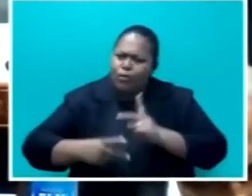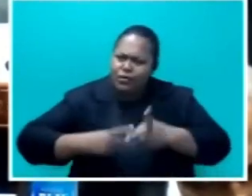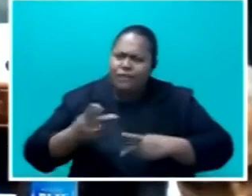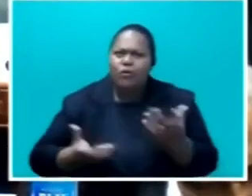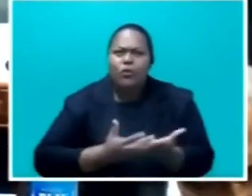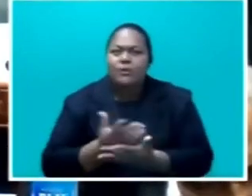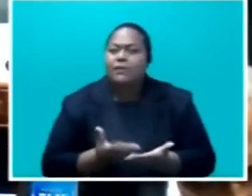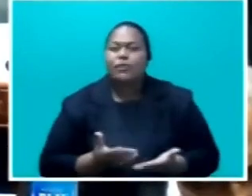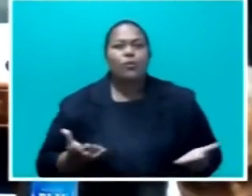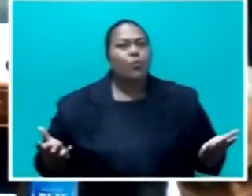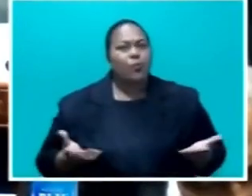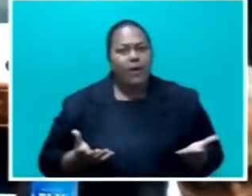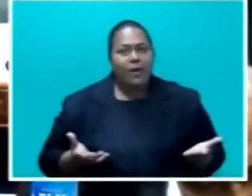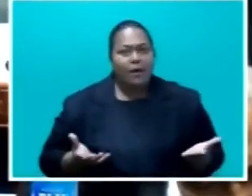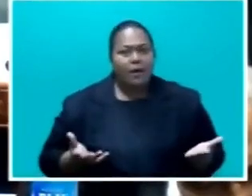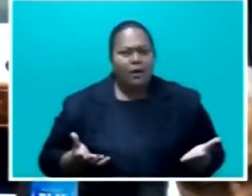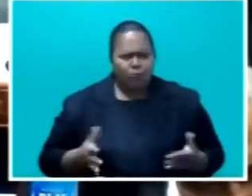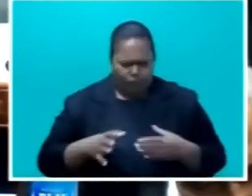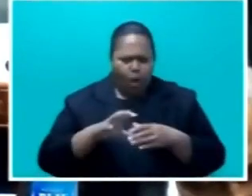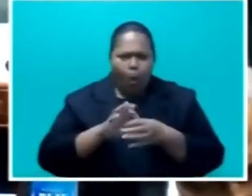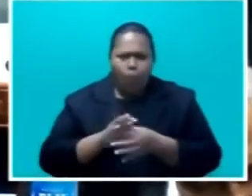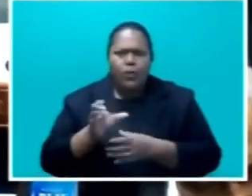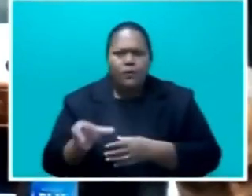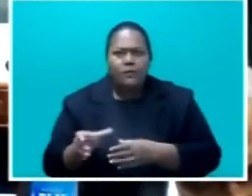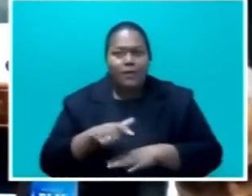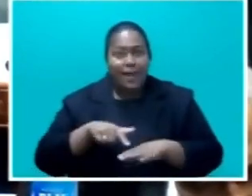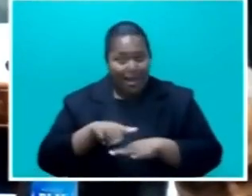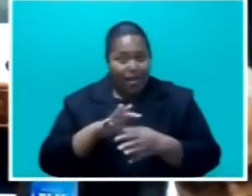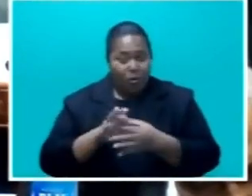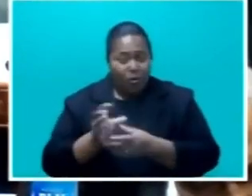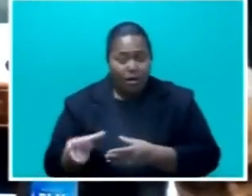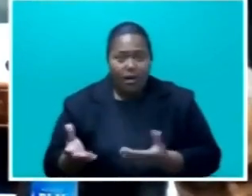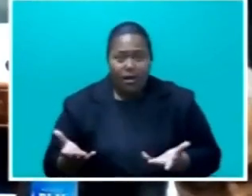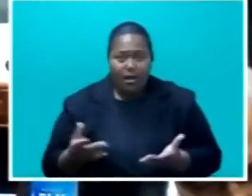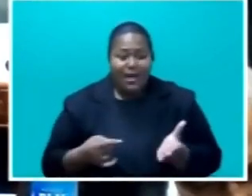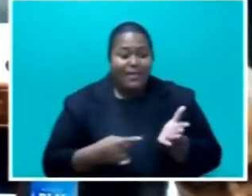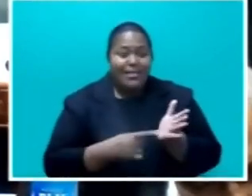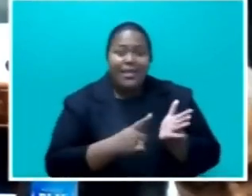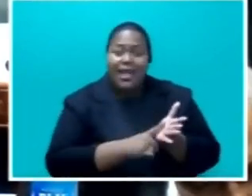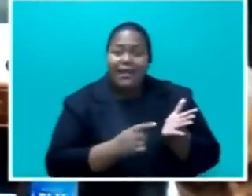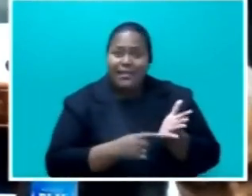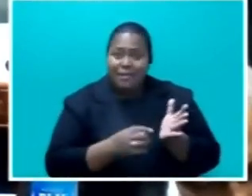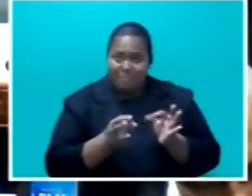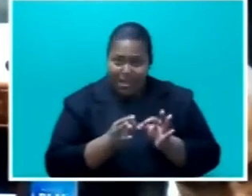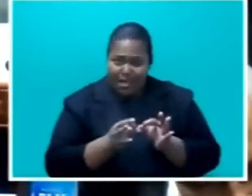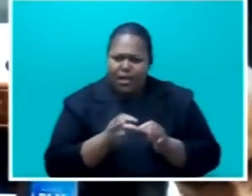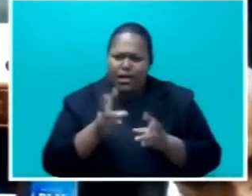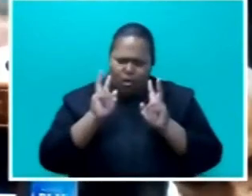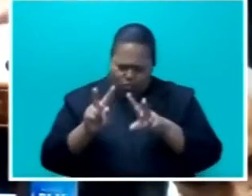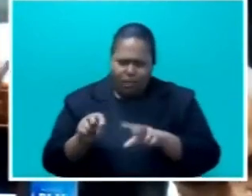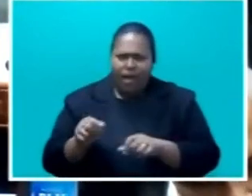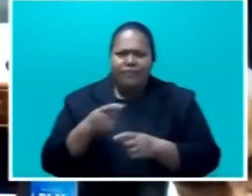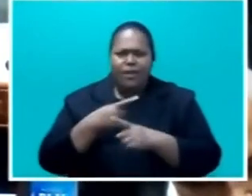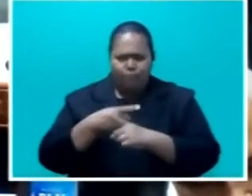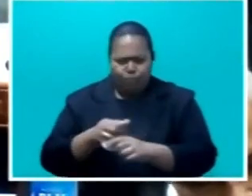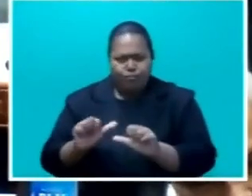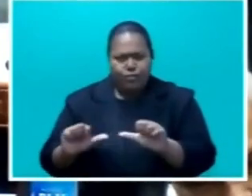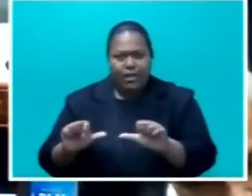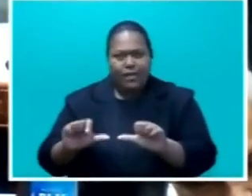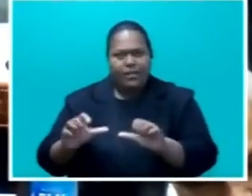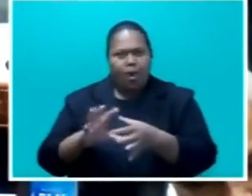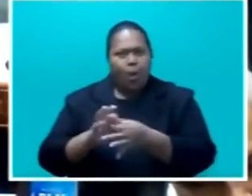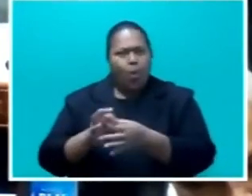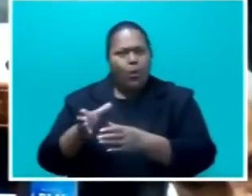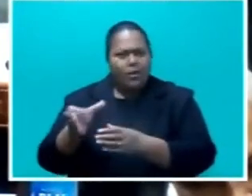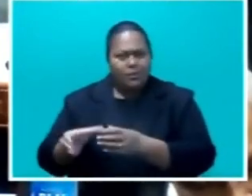with owners of the asset, which the TLTB is merely a custodian of. The other side, Mr.